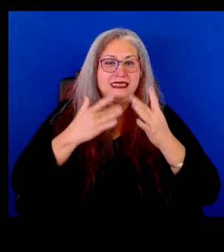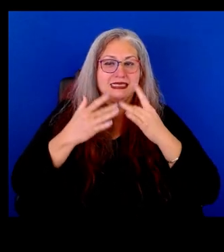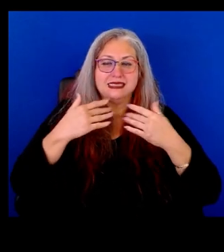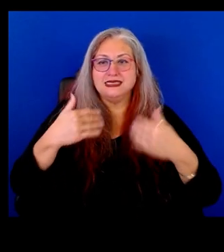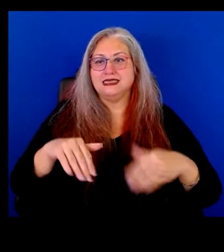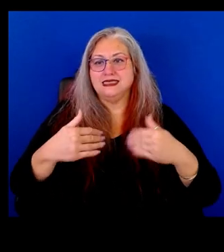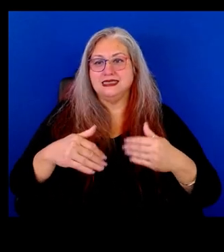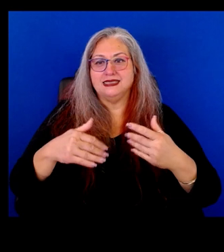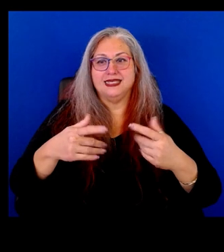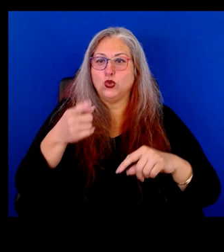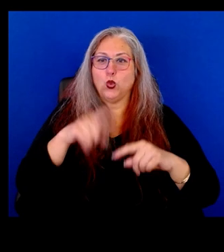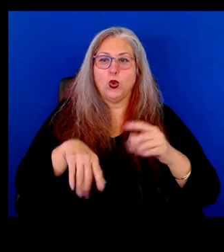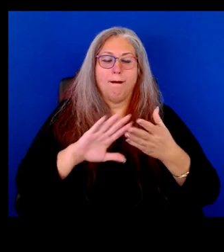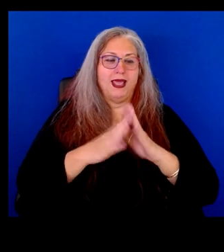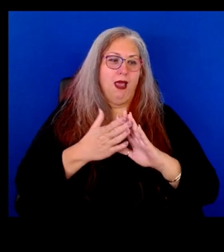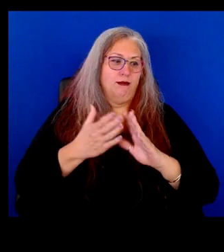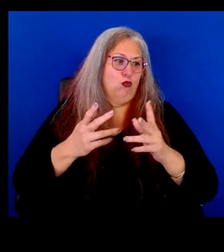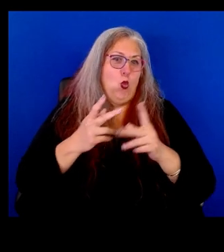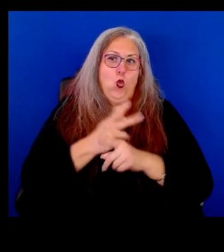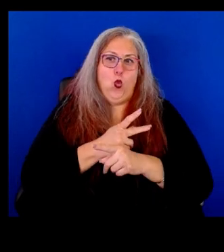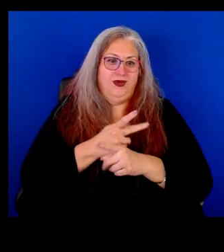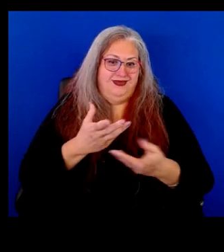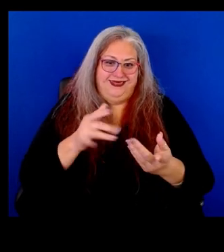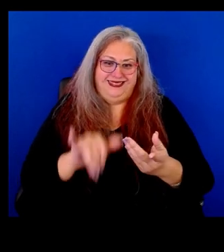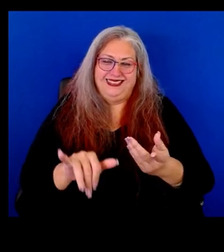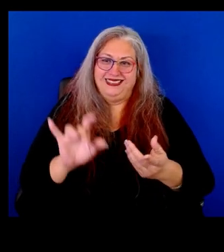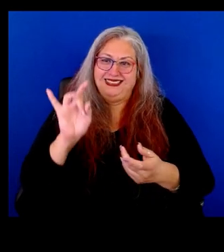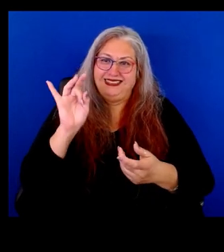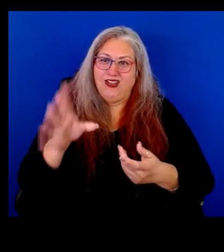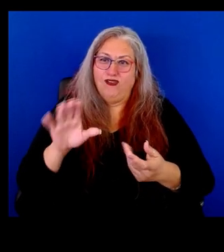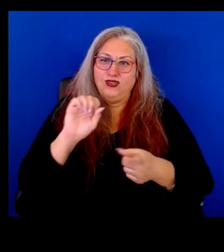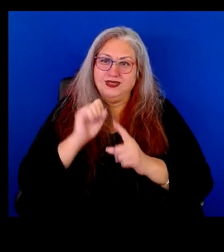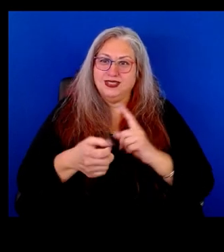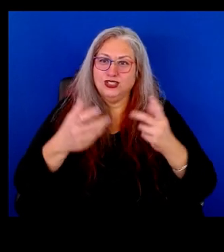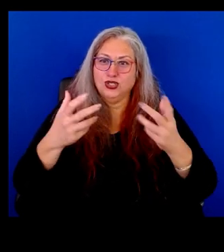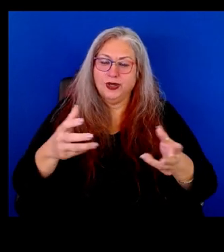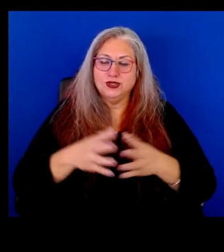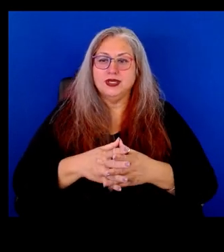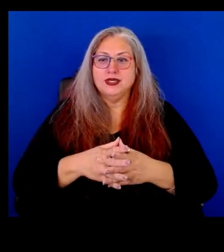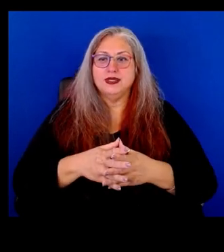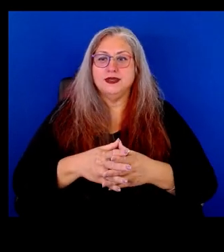this. It cannot be get more desperate than this. I mean,